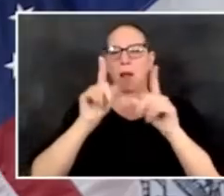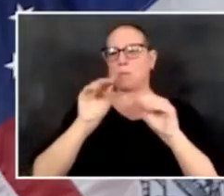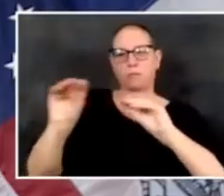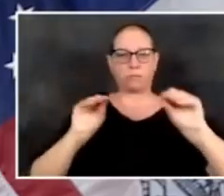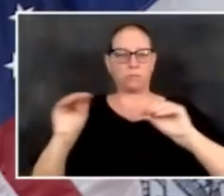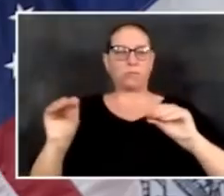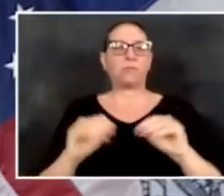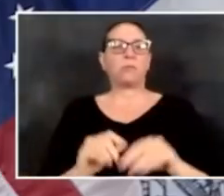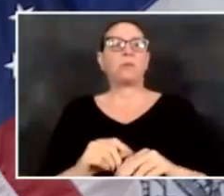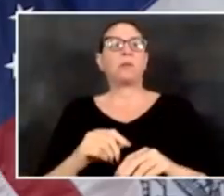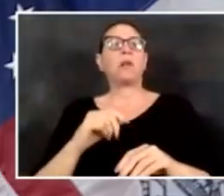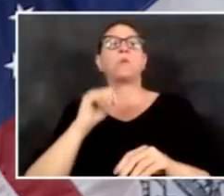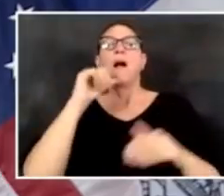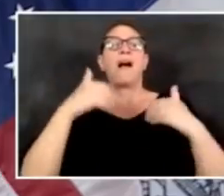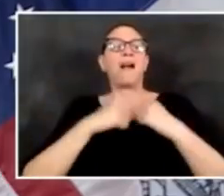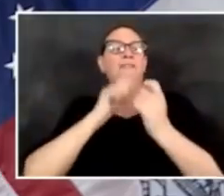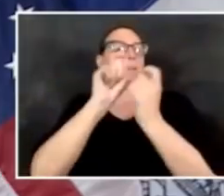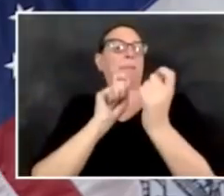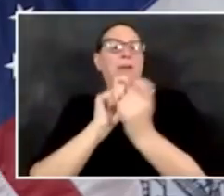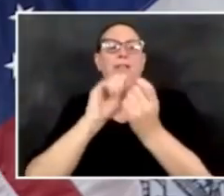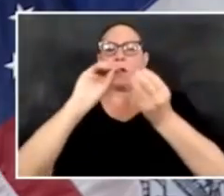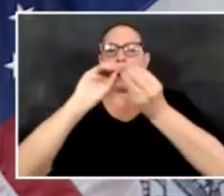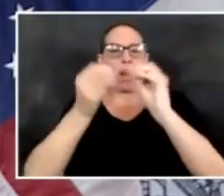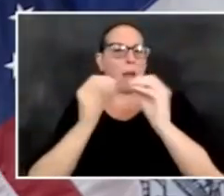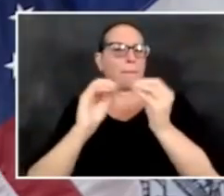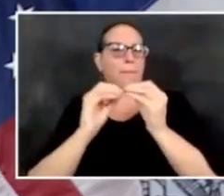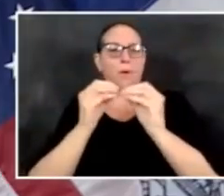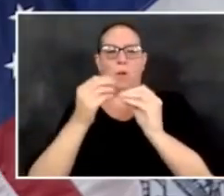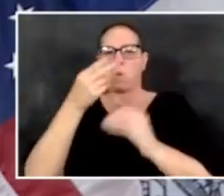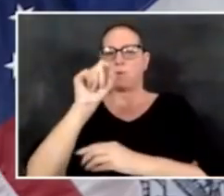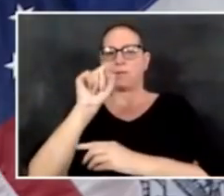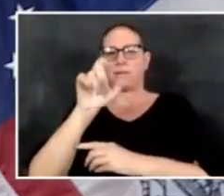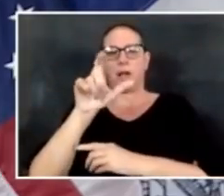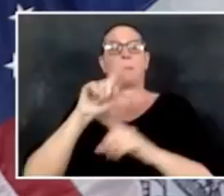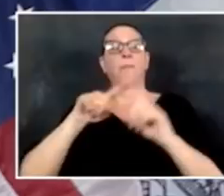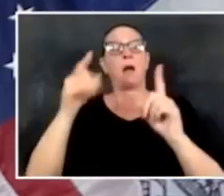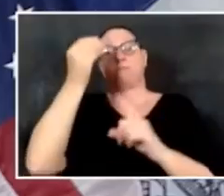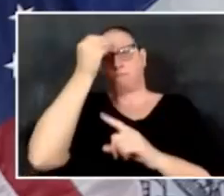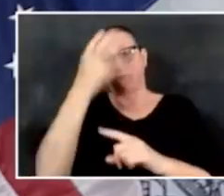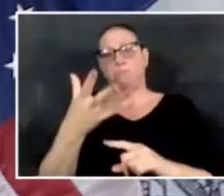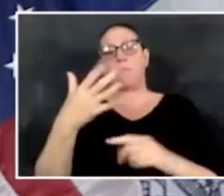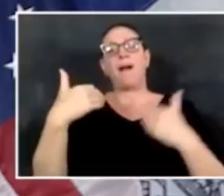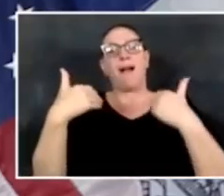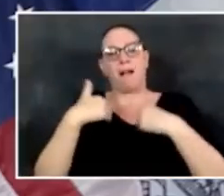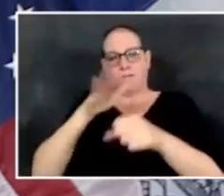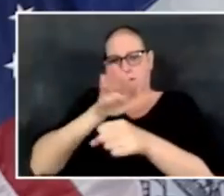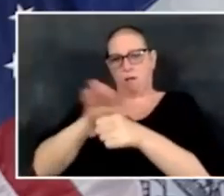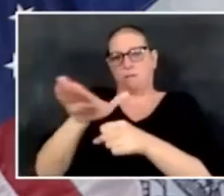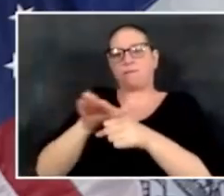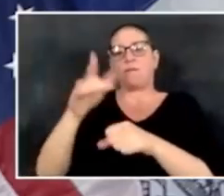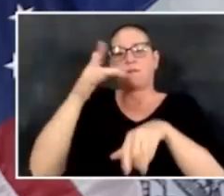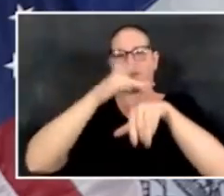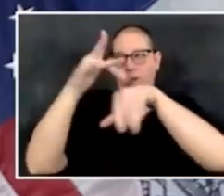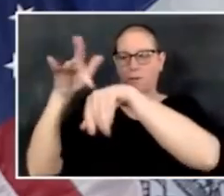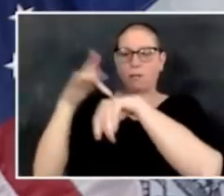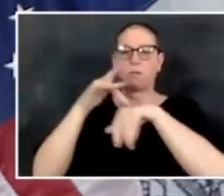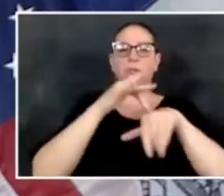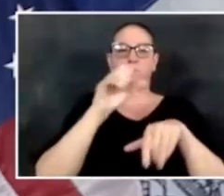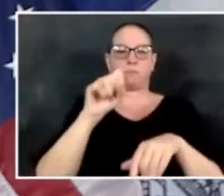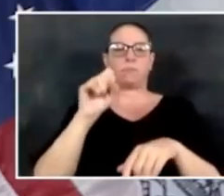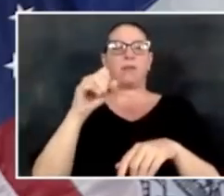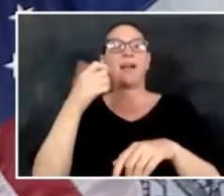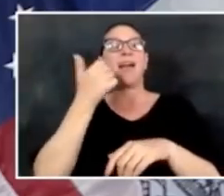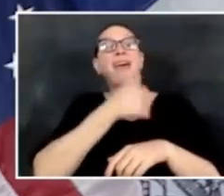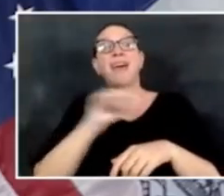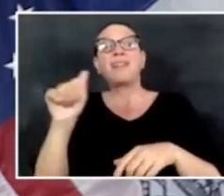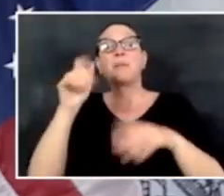shelter system. We will always have a bed available for anyone who's coming out of the subway, who's been living on the street, who needs a safe haven bed or a shelter